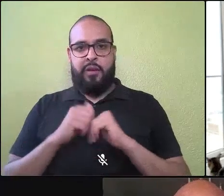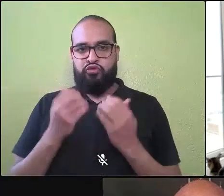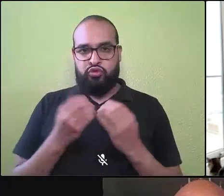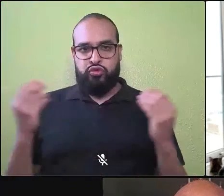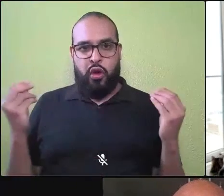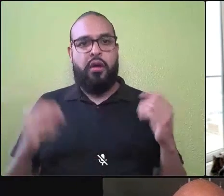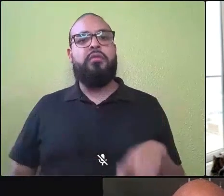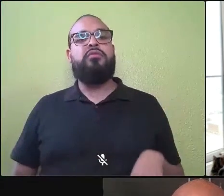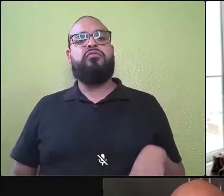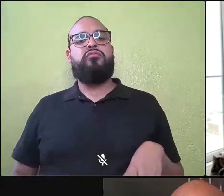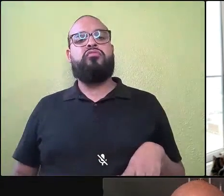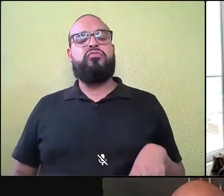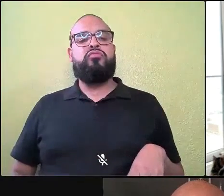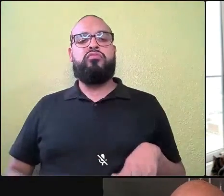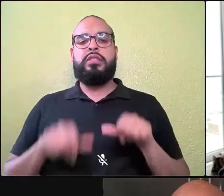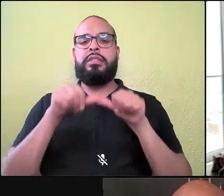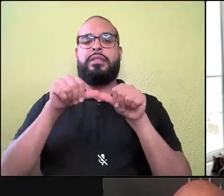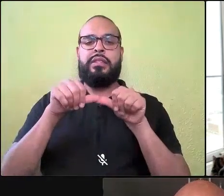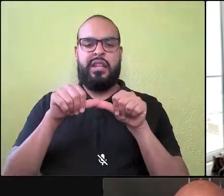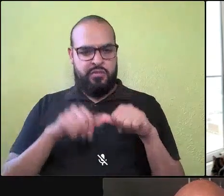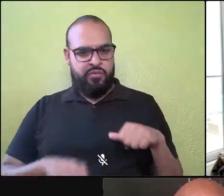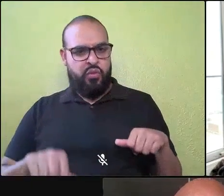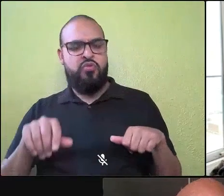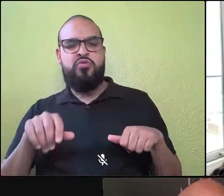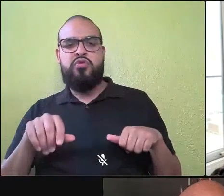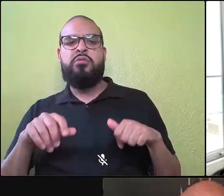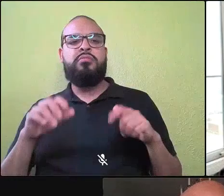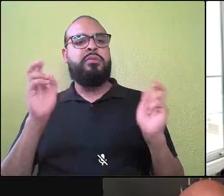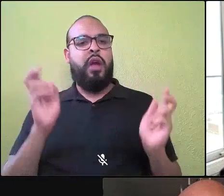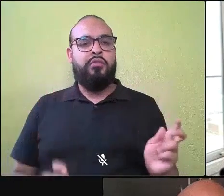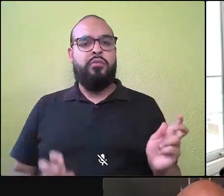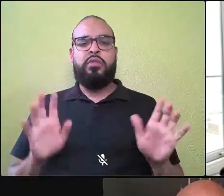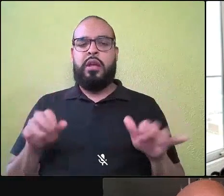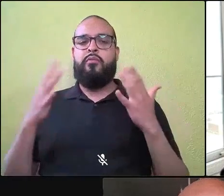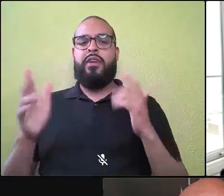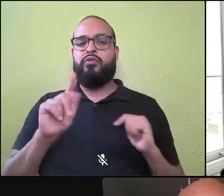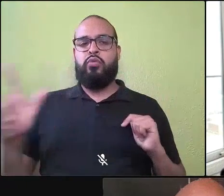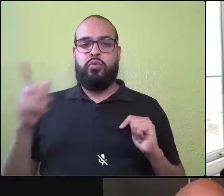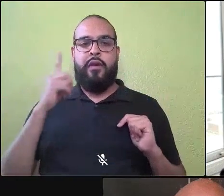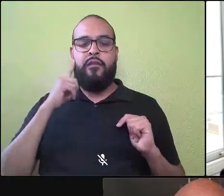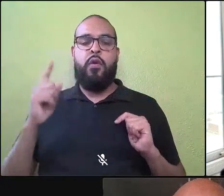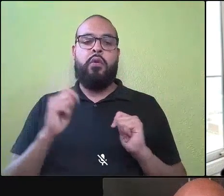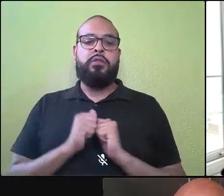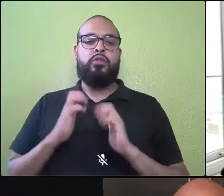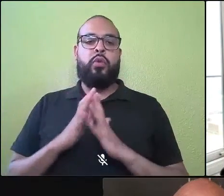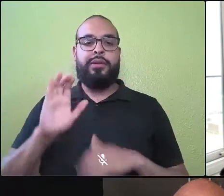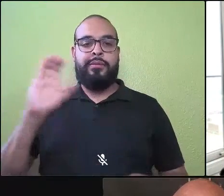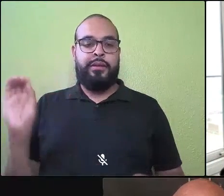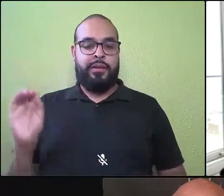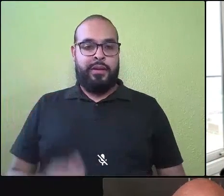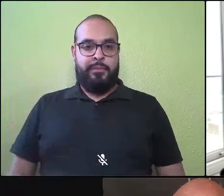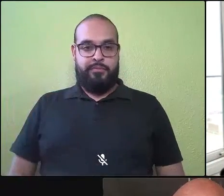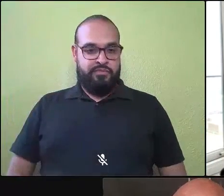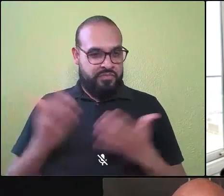through disruptive innovation for startups and mission-driven companies. I have also run a group here in the